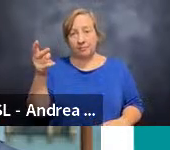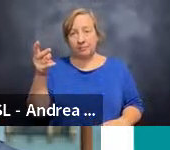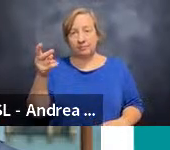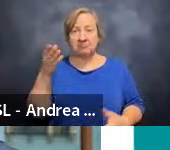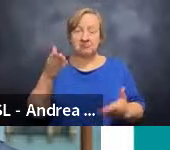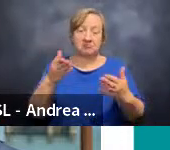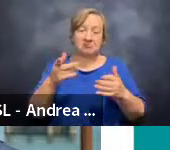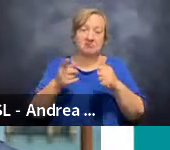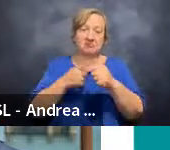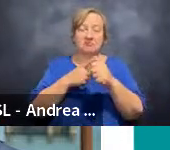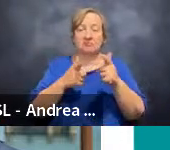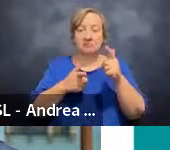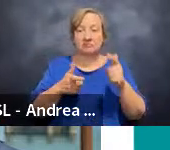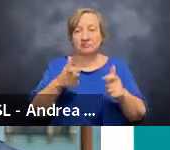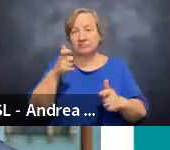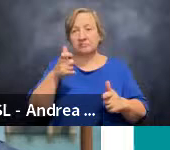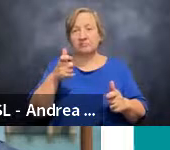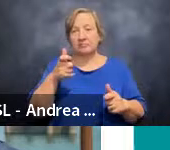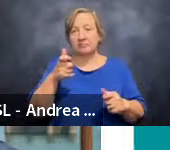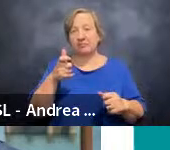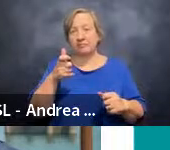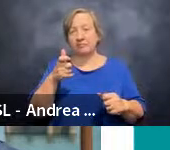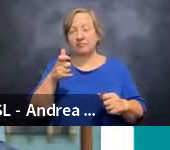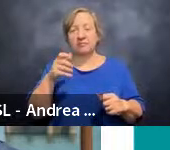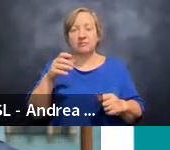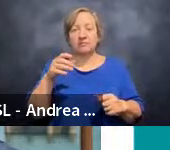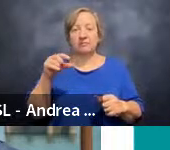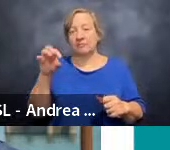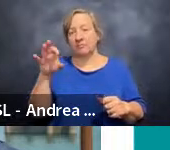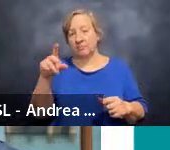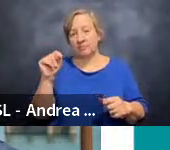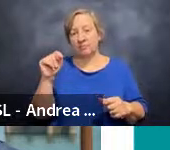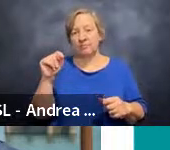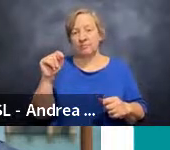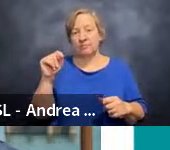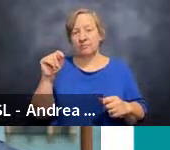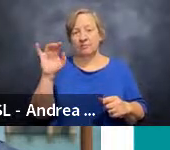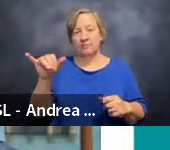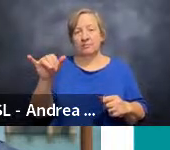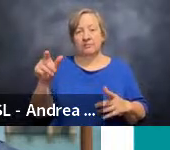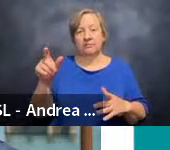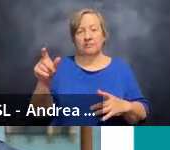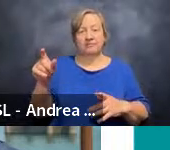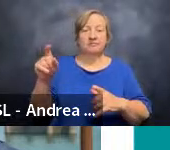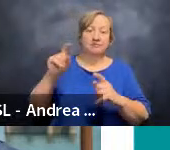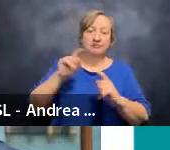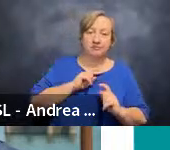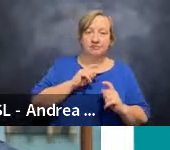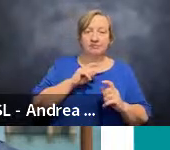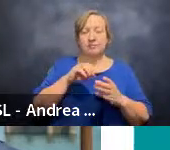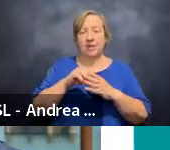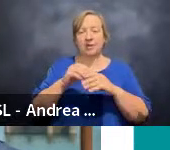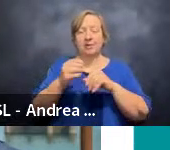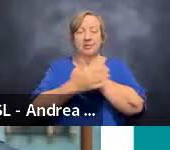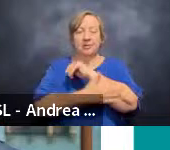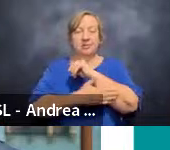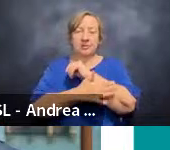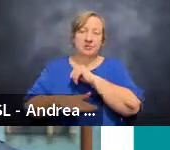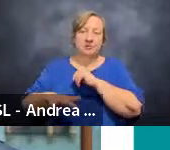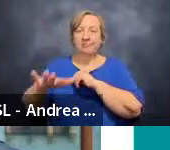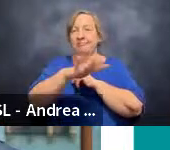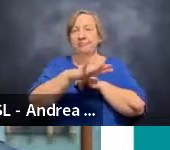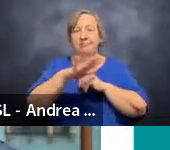be the first largest BIP grant that's been awarded in the country. We know that some of